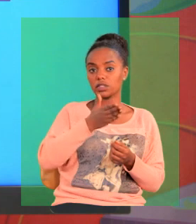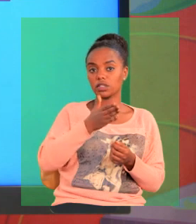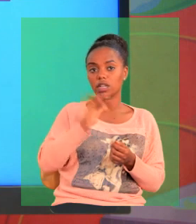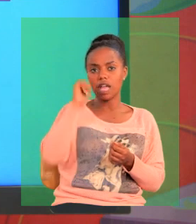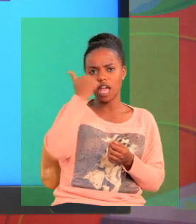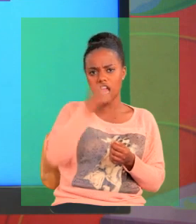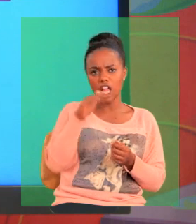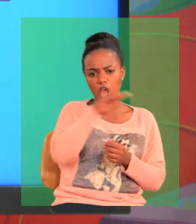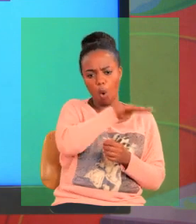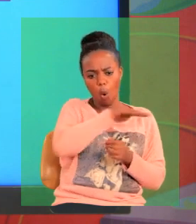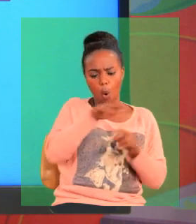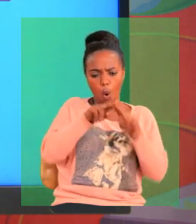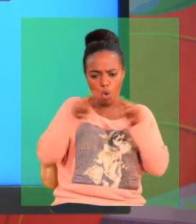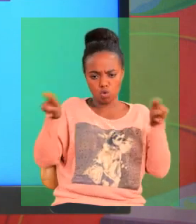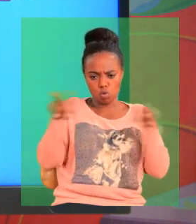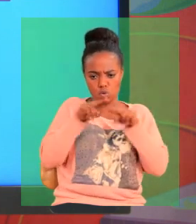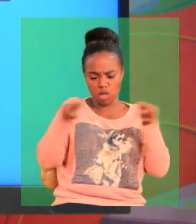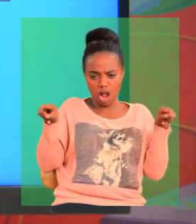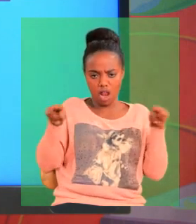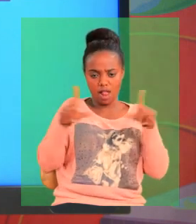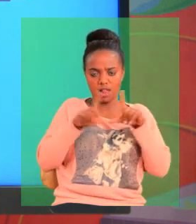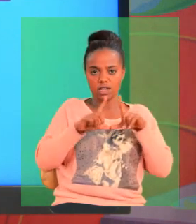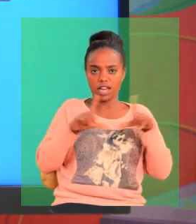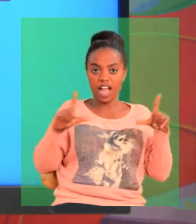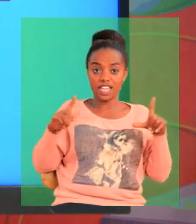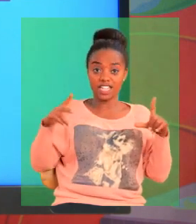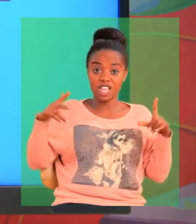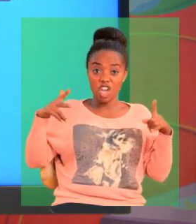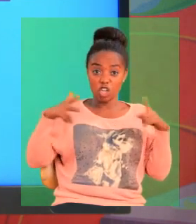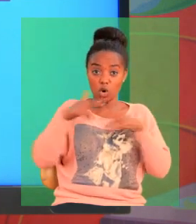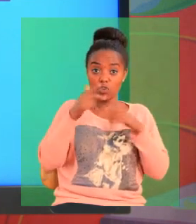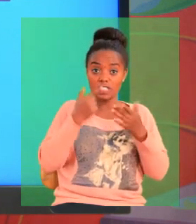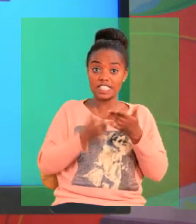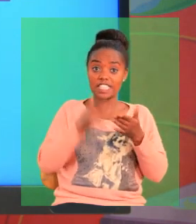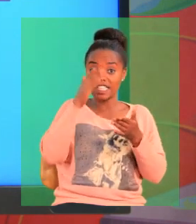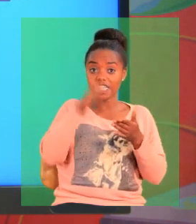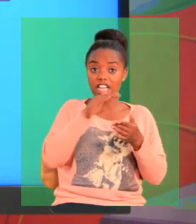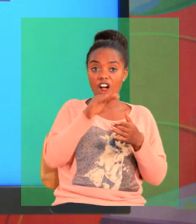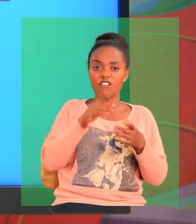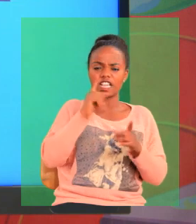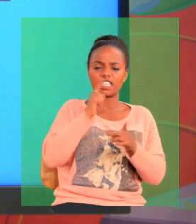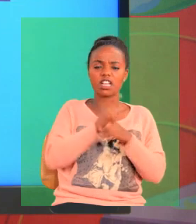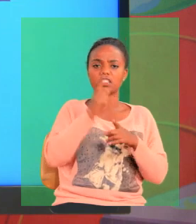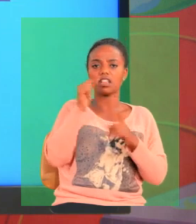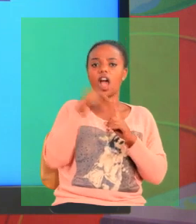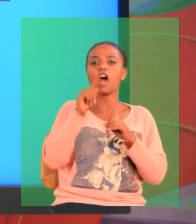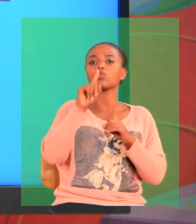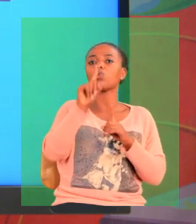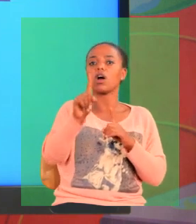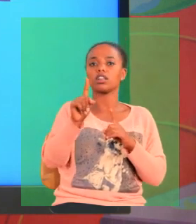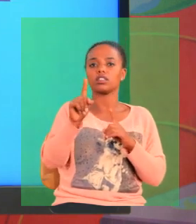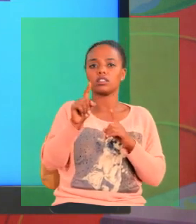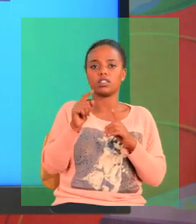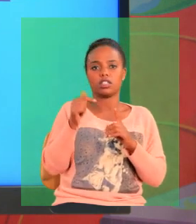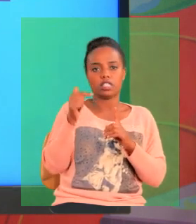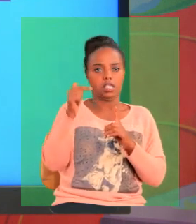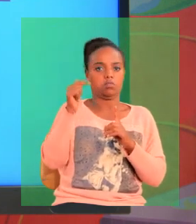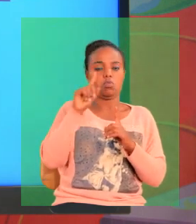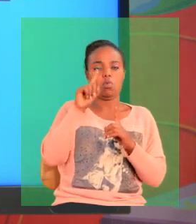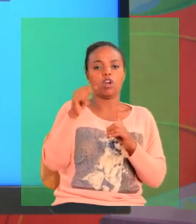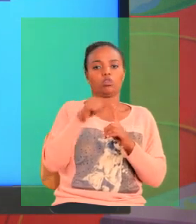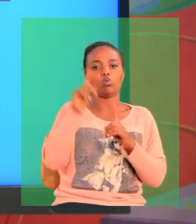horizontal line, that horizontal line crosses this graph exactly at 1. Therefore, this is a one-to-one